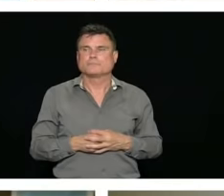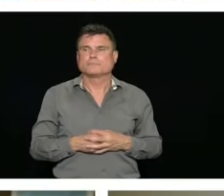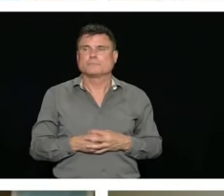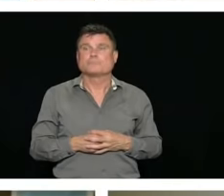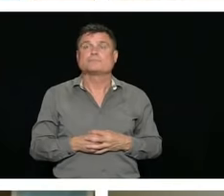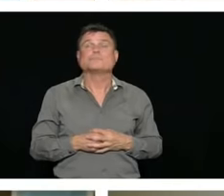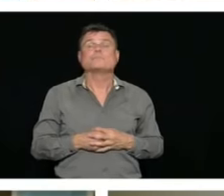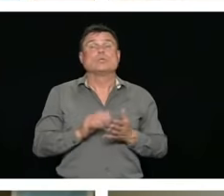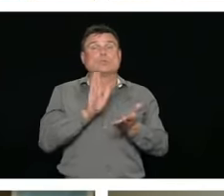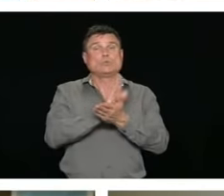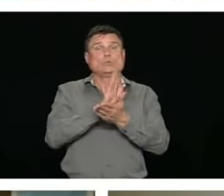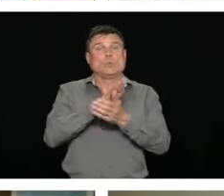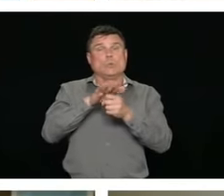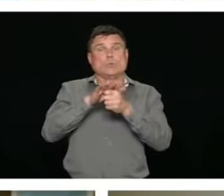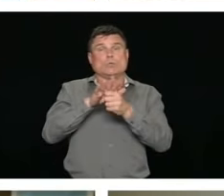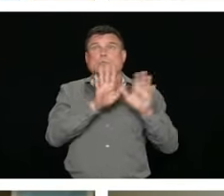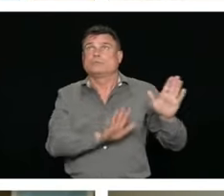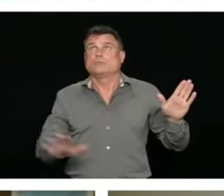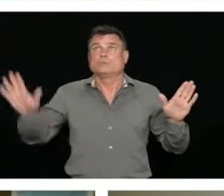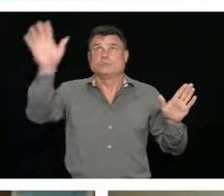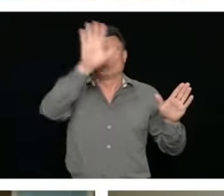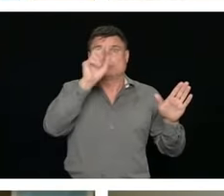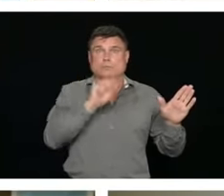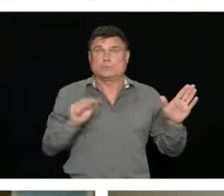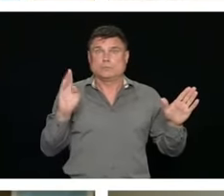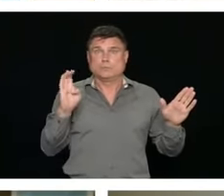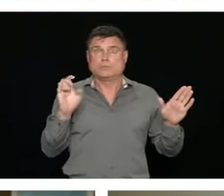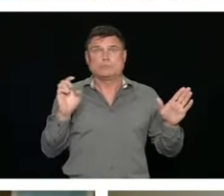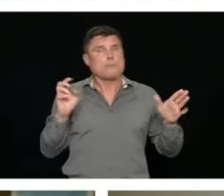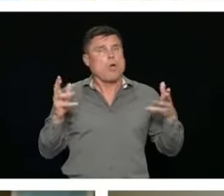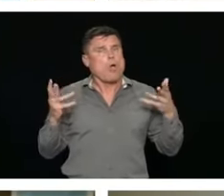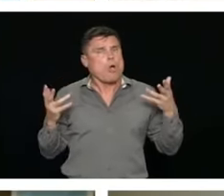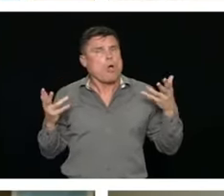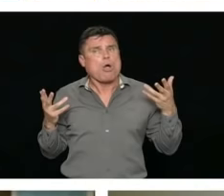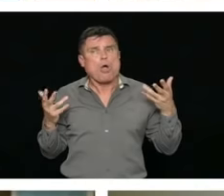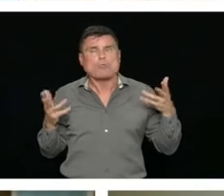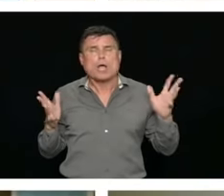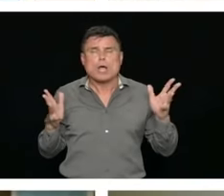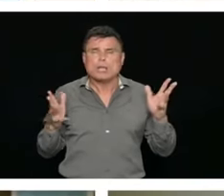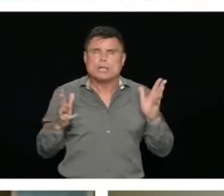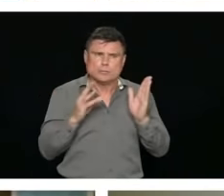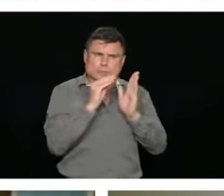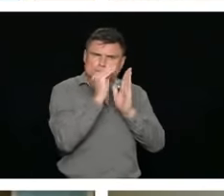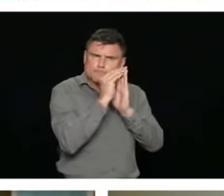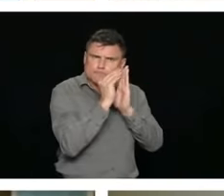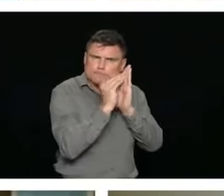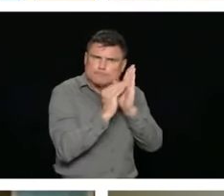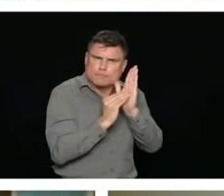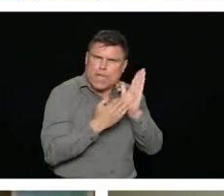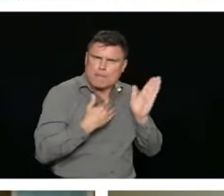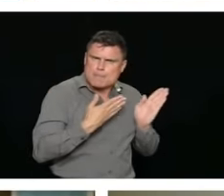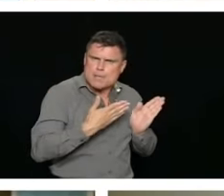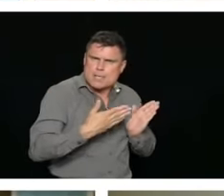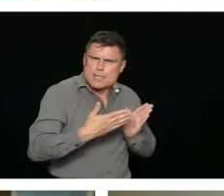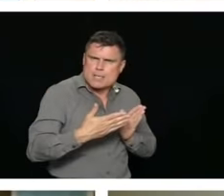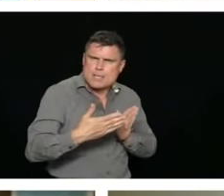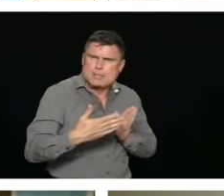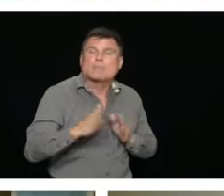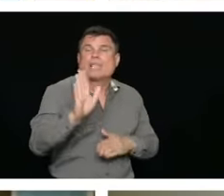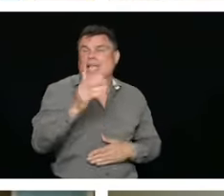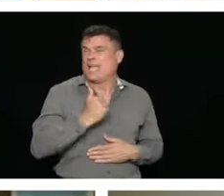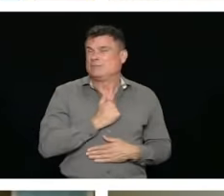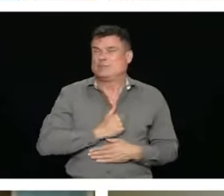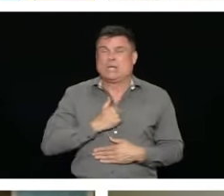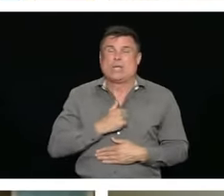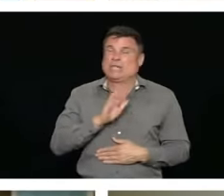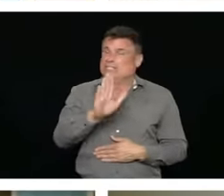this questioner, if they're a student, you're probably not going to be able to use your locker. I think kids are going to have to bring a bag, keep their own stuff with them, not share